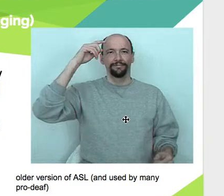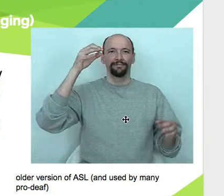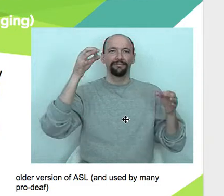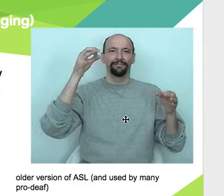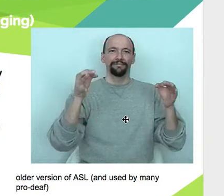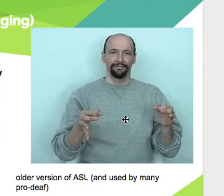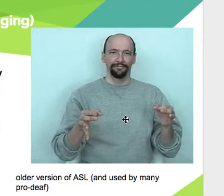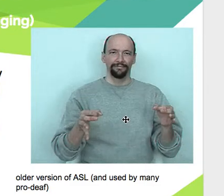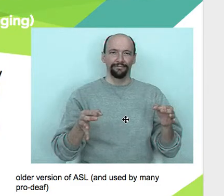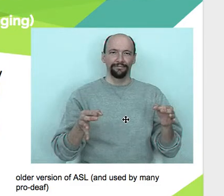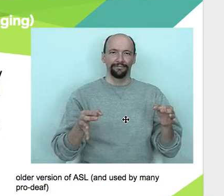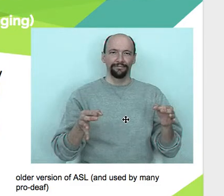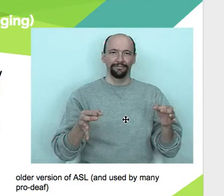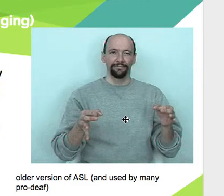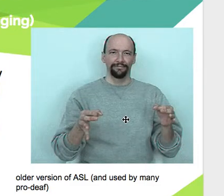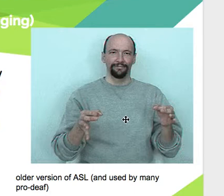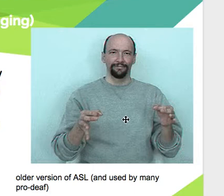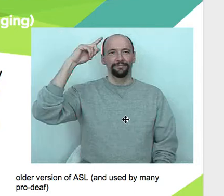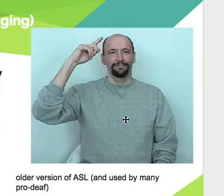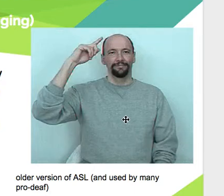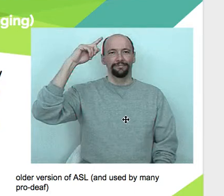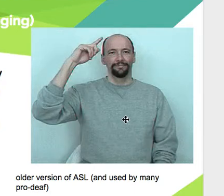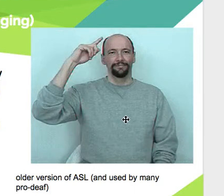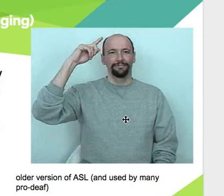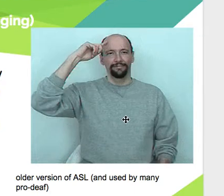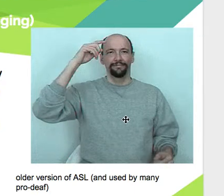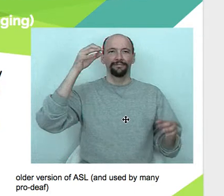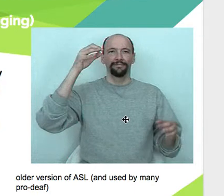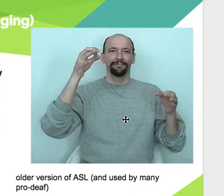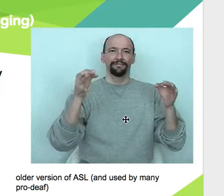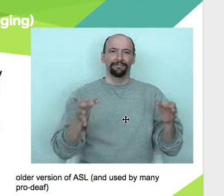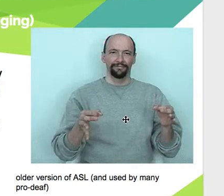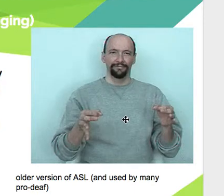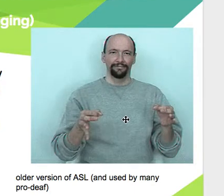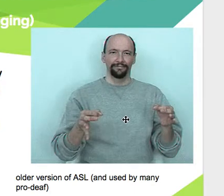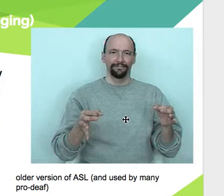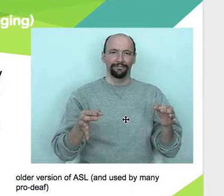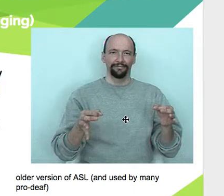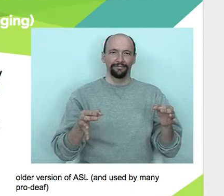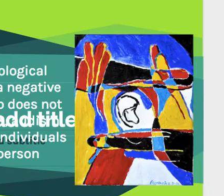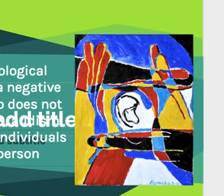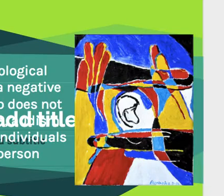english spelling right everything is has its own sign its own grammar